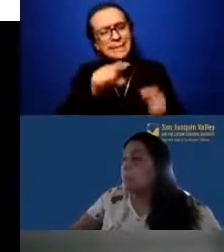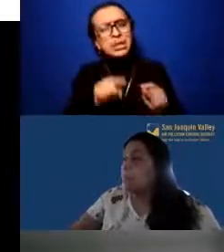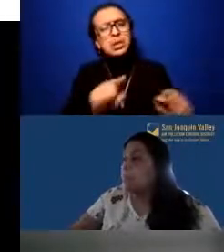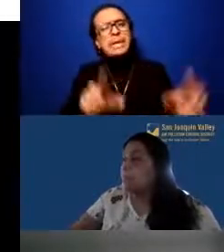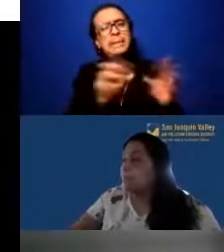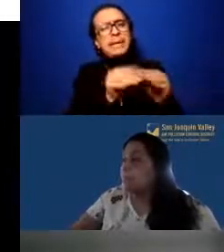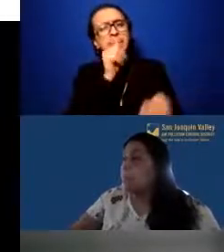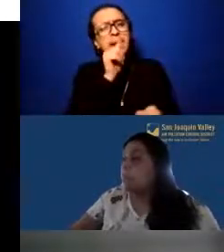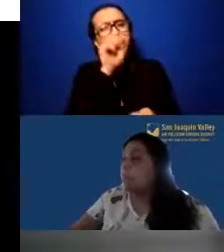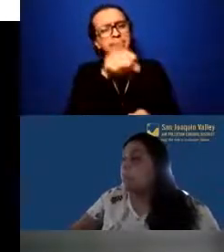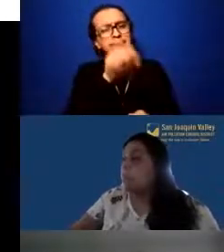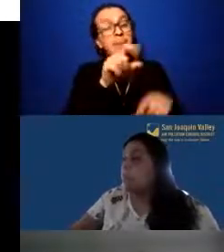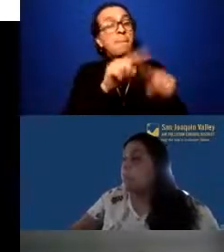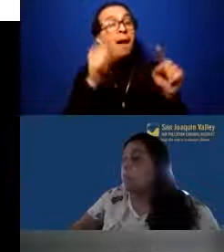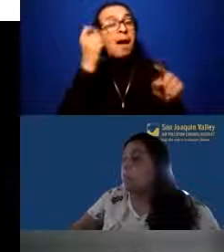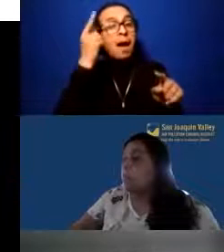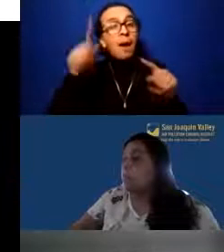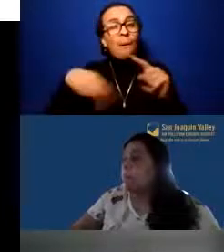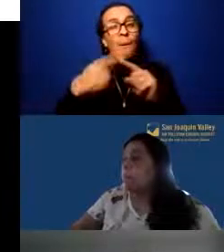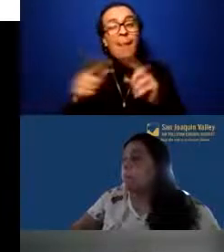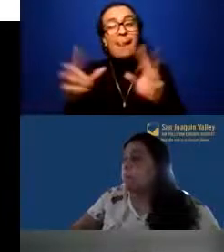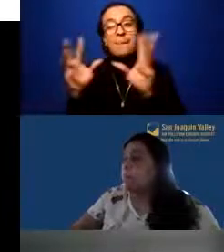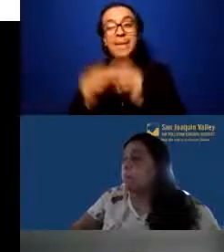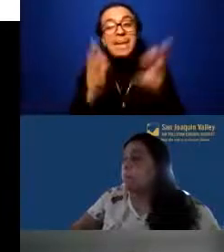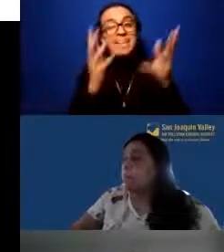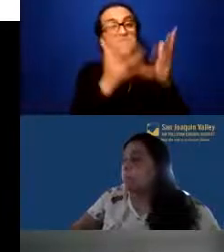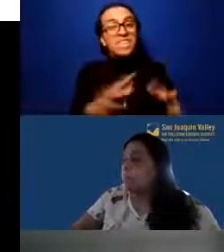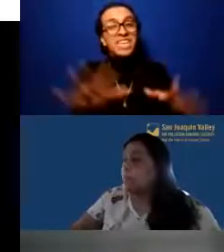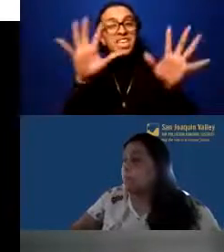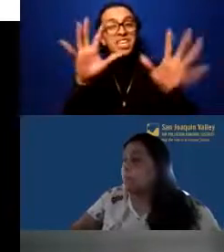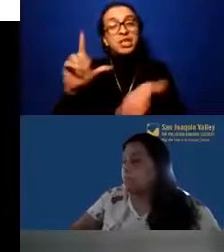But then when the meeting transcript is